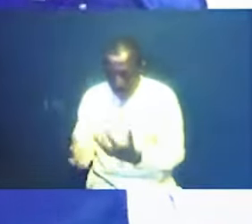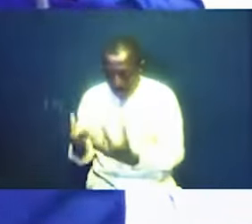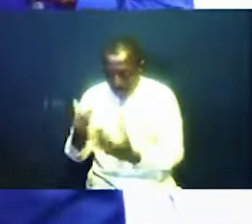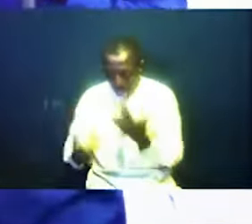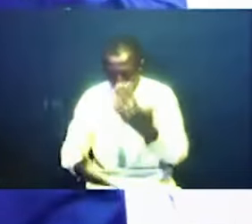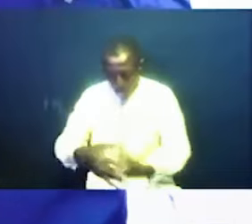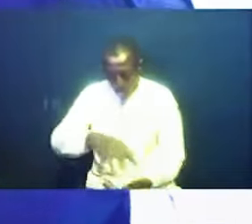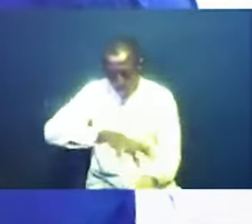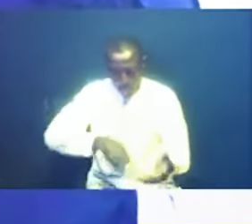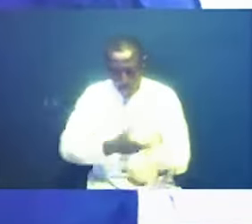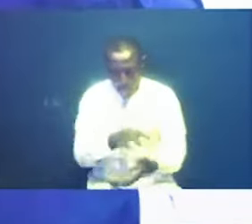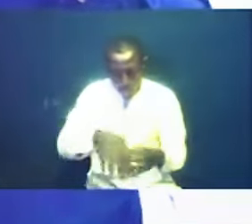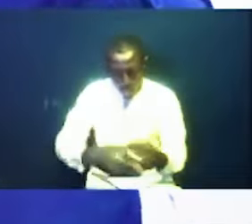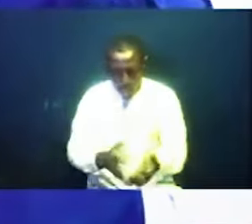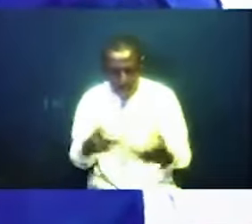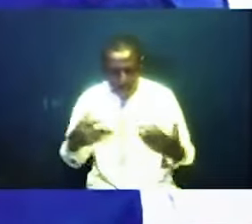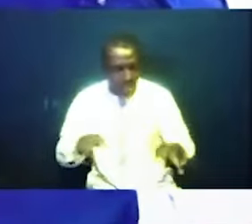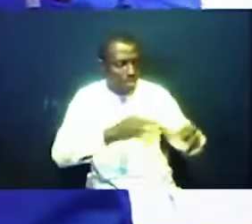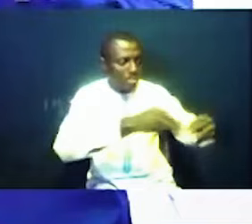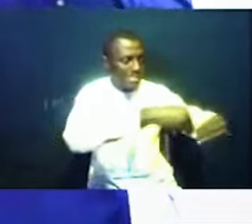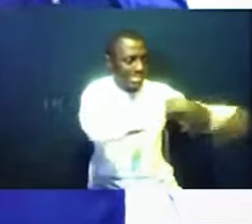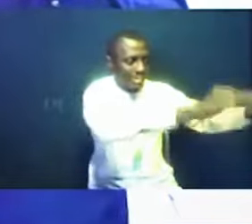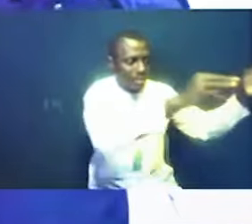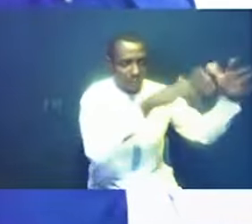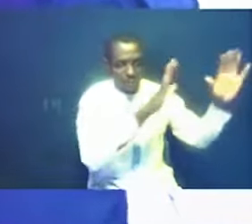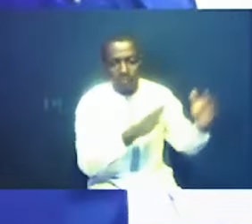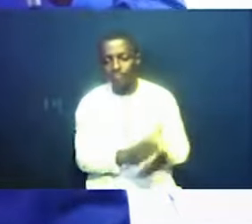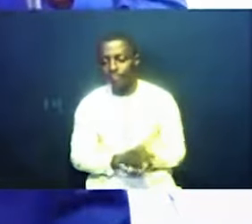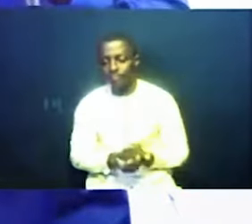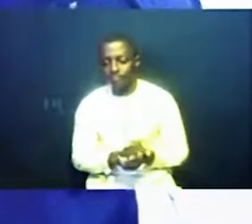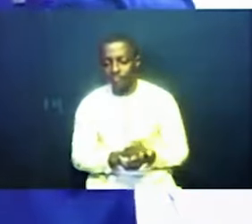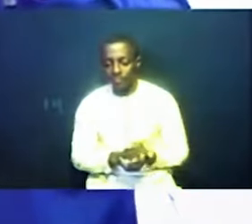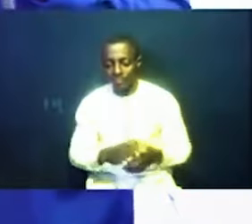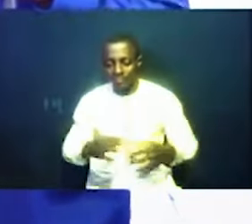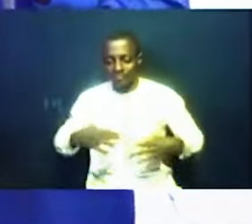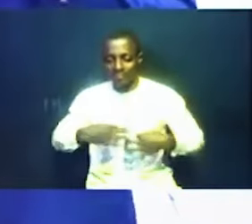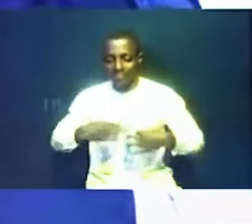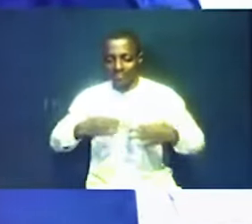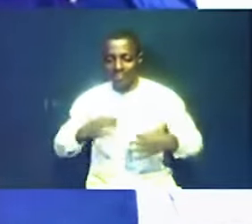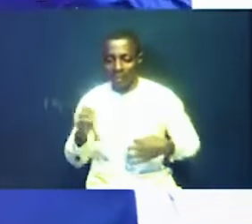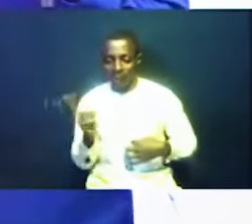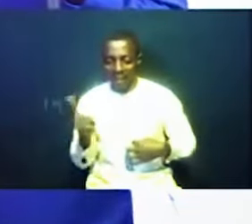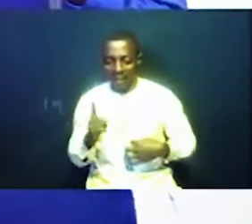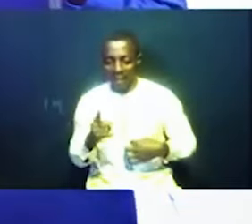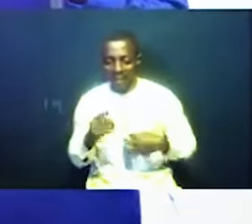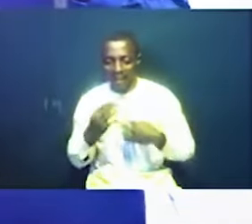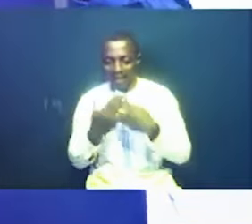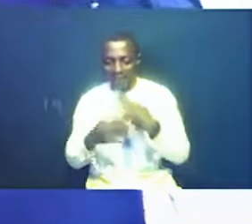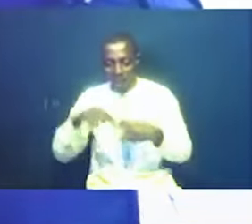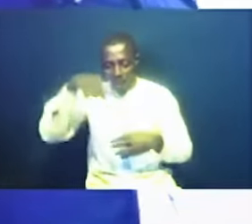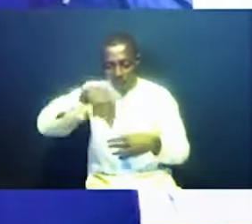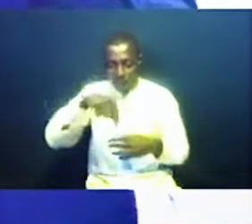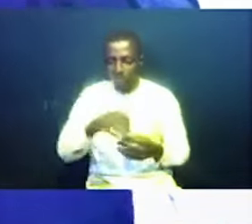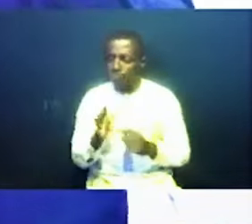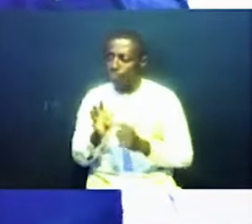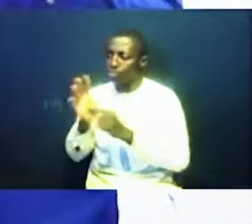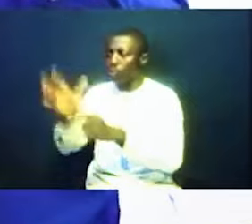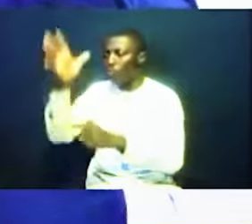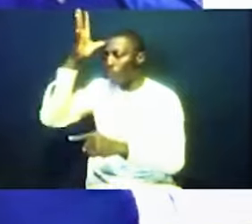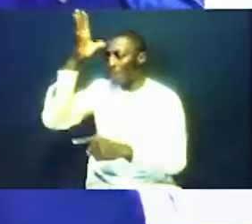dead." Yinatadie kumabua, yinimoja yatadie nimode koma mweja kachire no se, yinu ya bema, eya